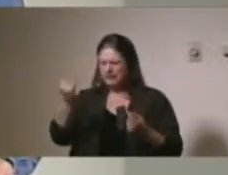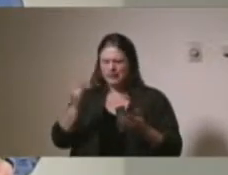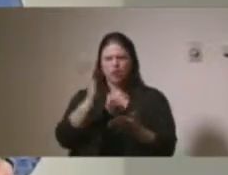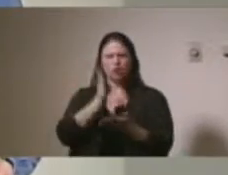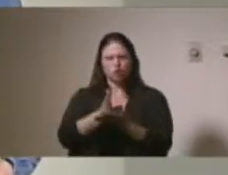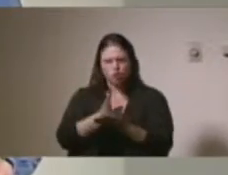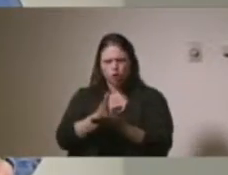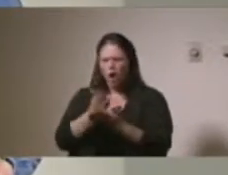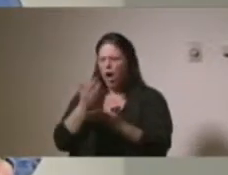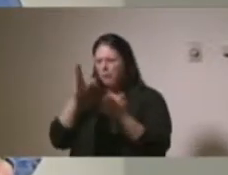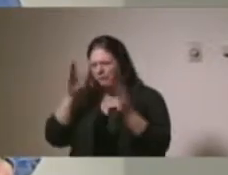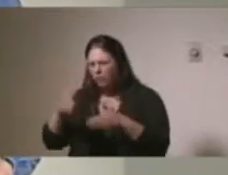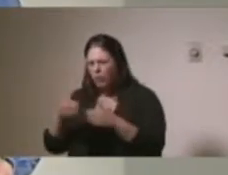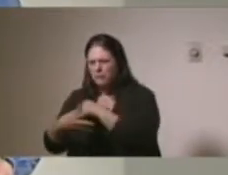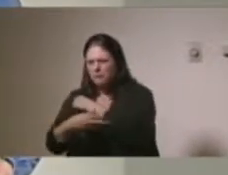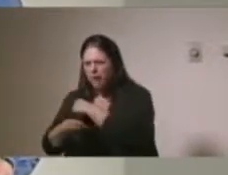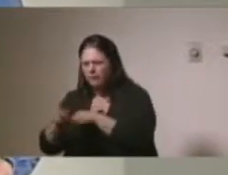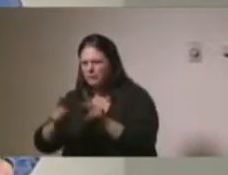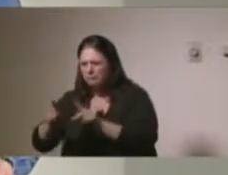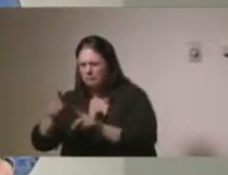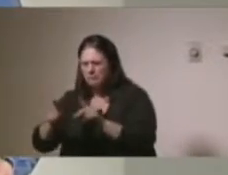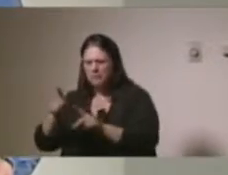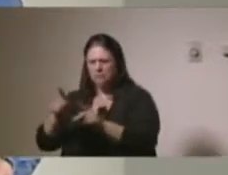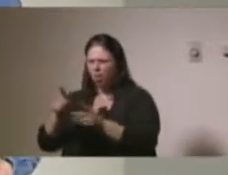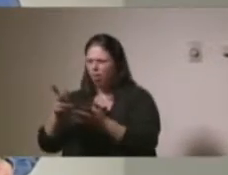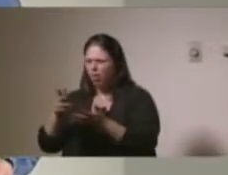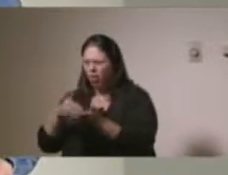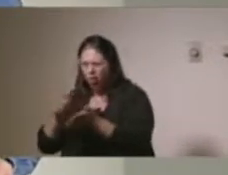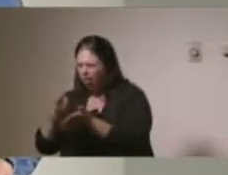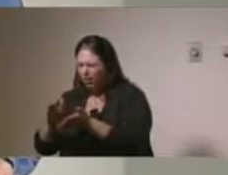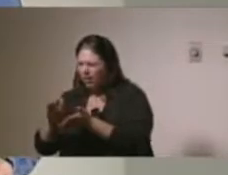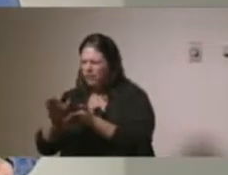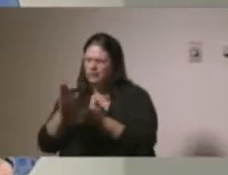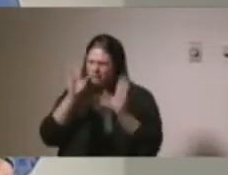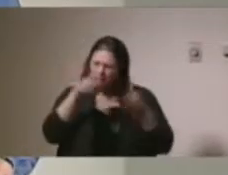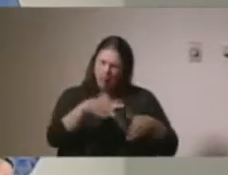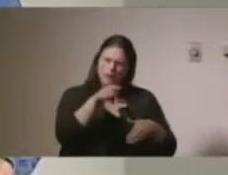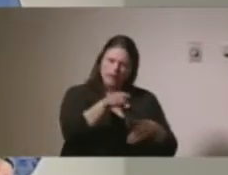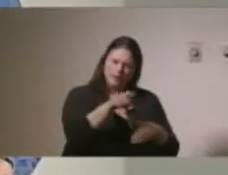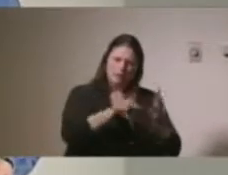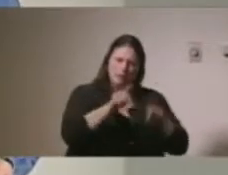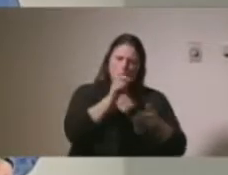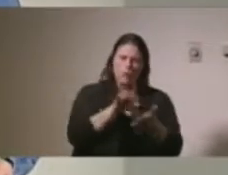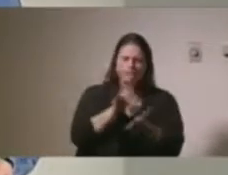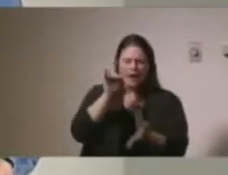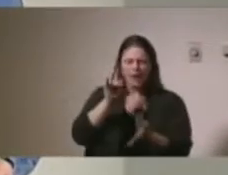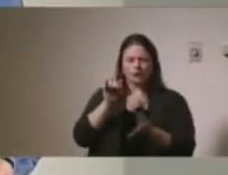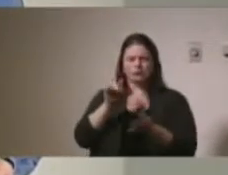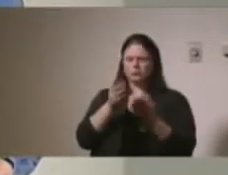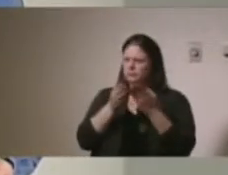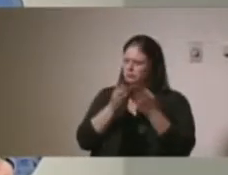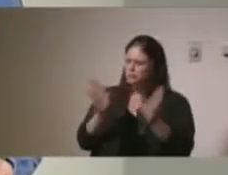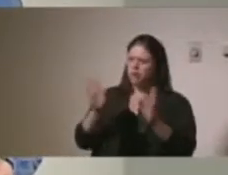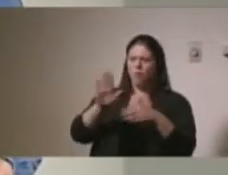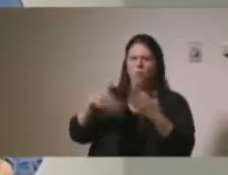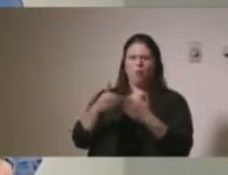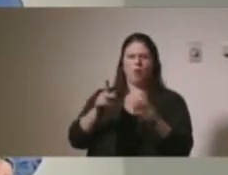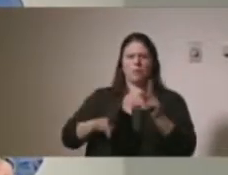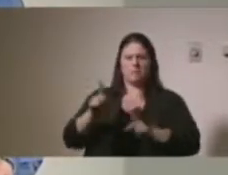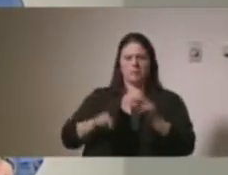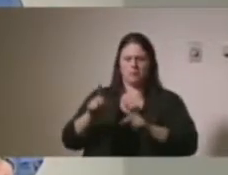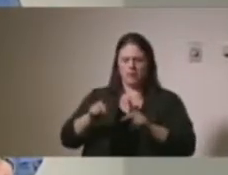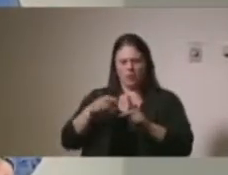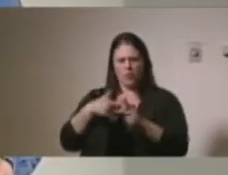grandstanding, and how could you actually be part of the solution? And we're going to challenge that city councillor to be the very first person to sign against that